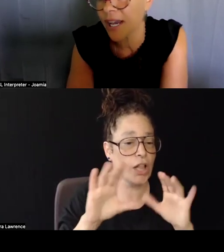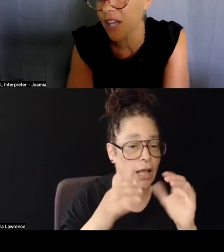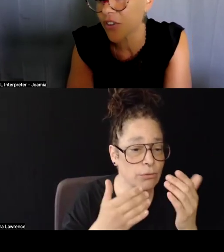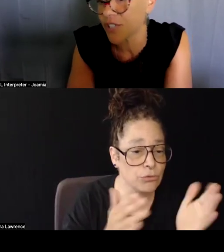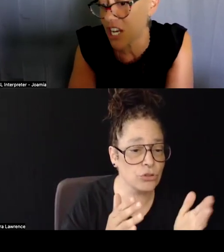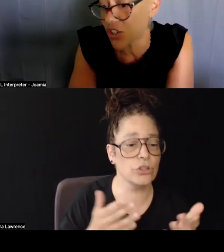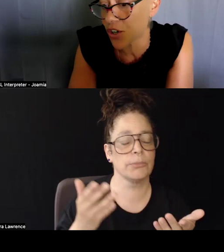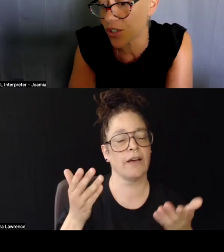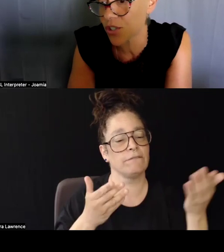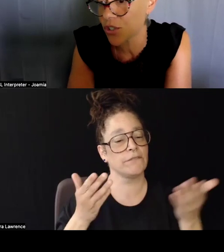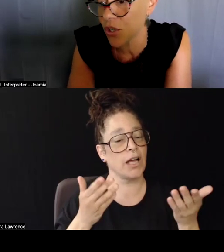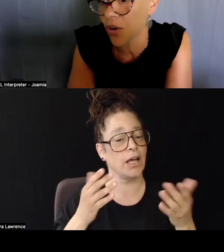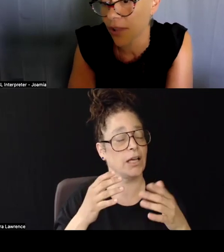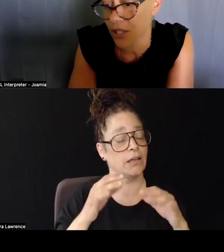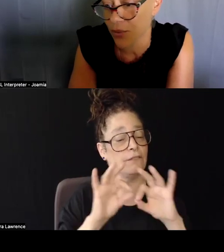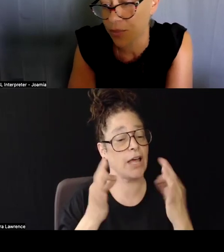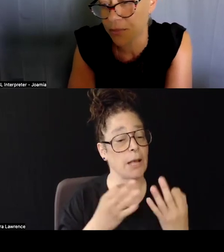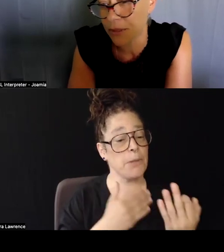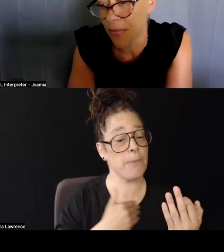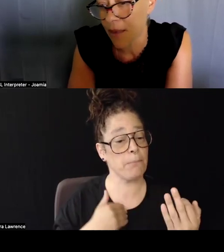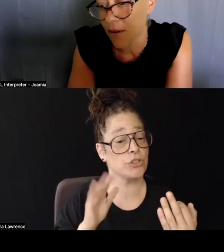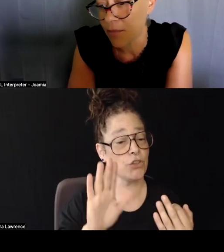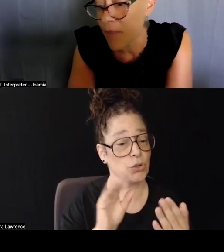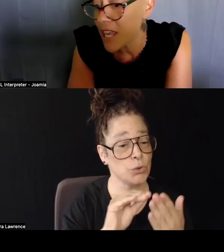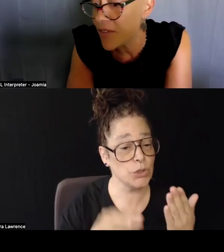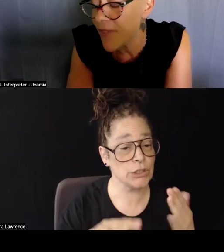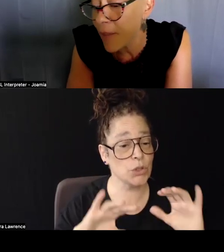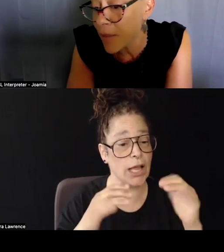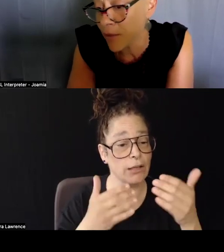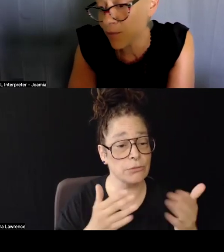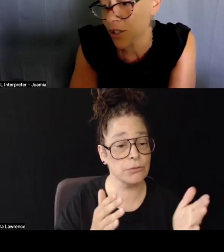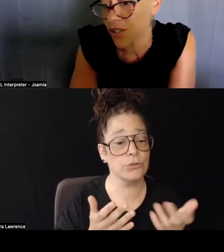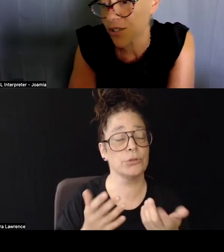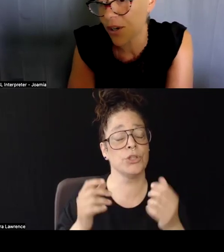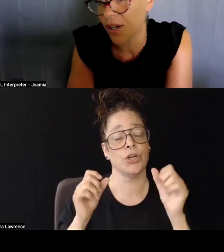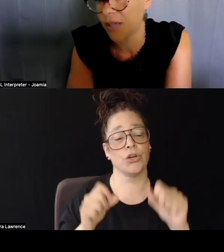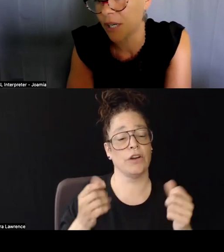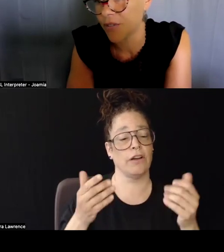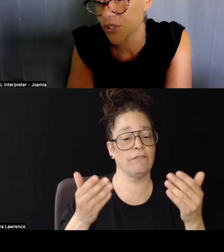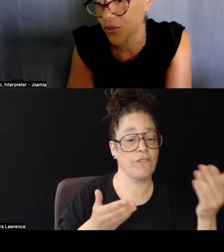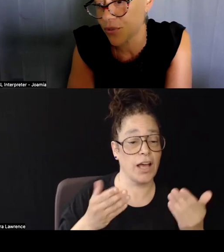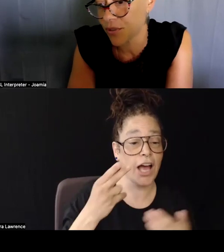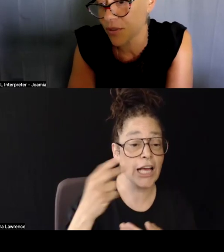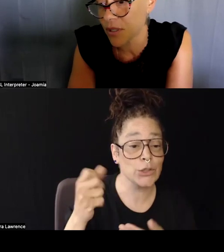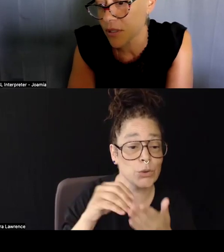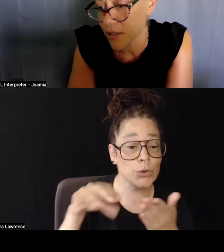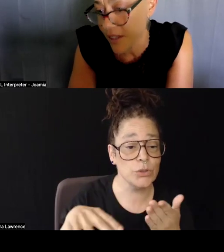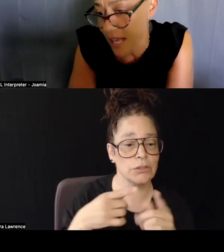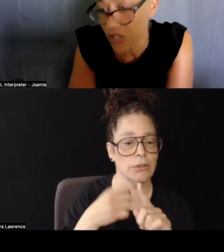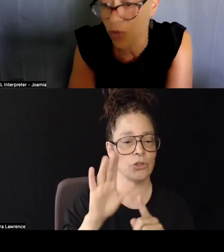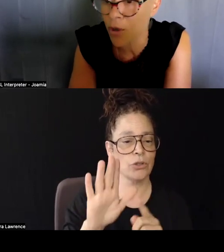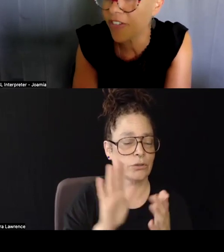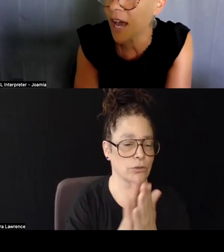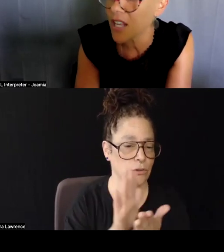can invite other teachers to your classroom, maybe even family members of your student to